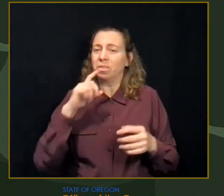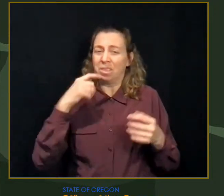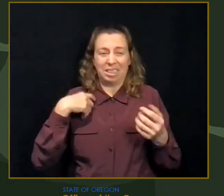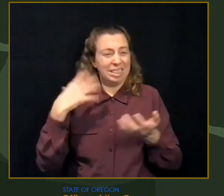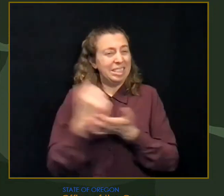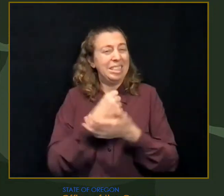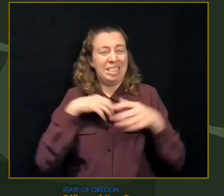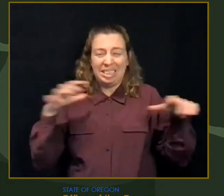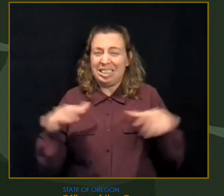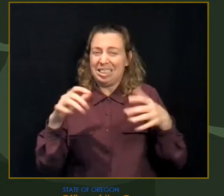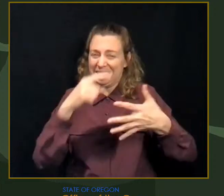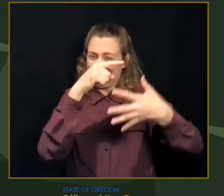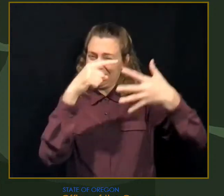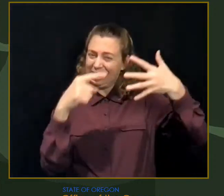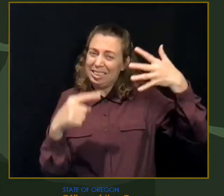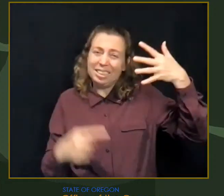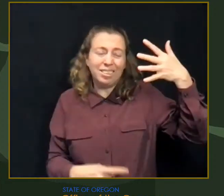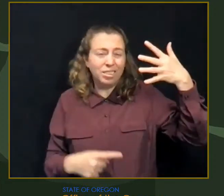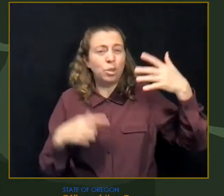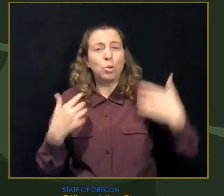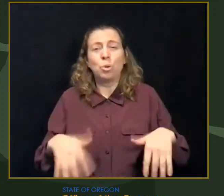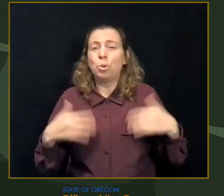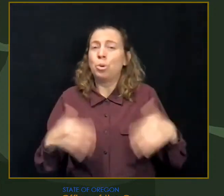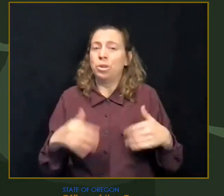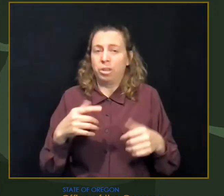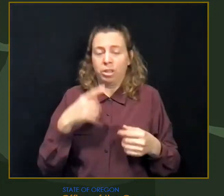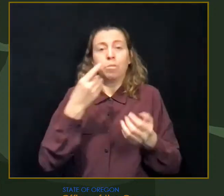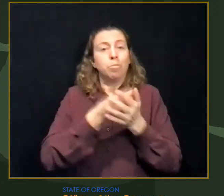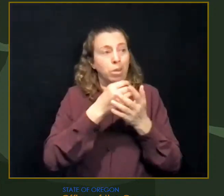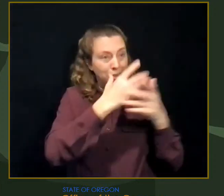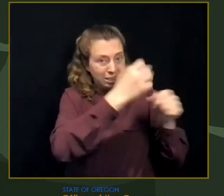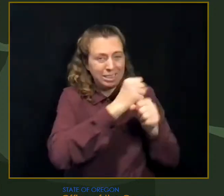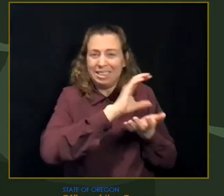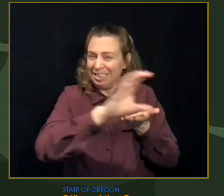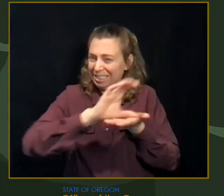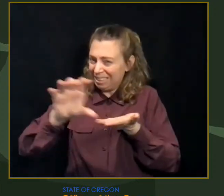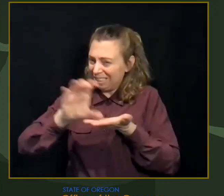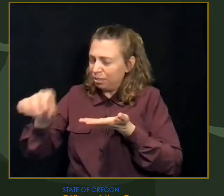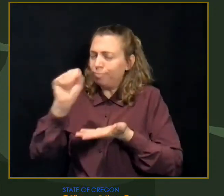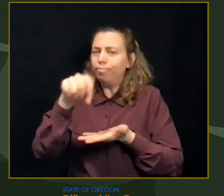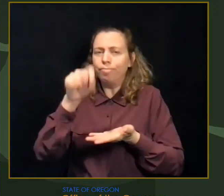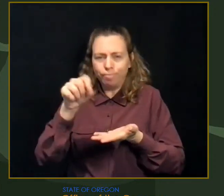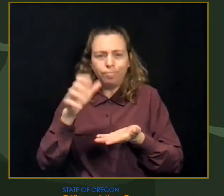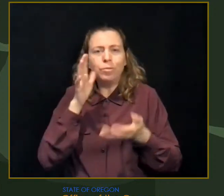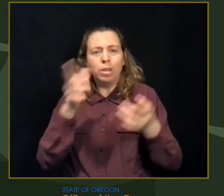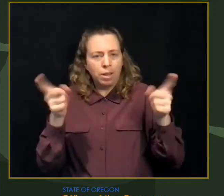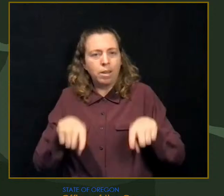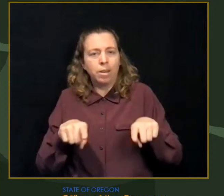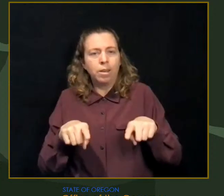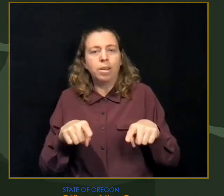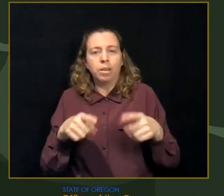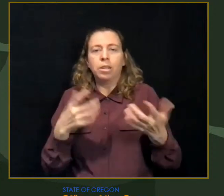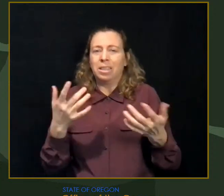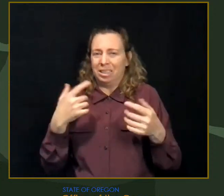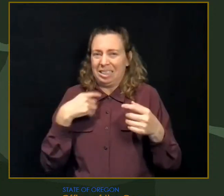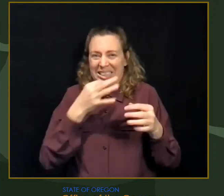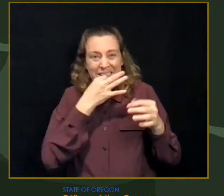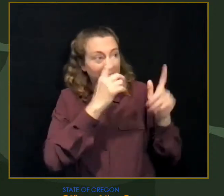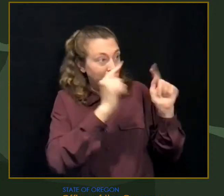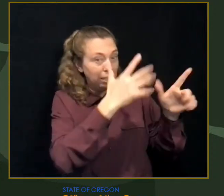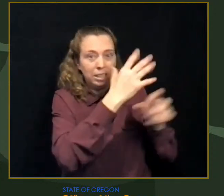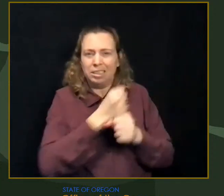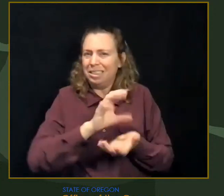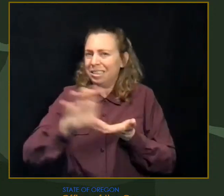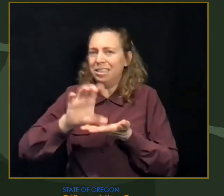as quickly as possible. We want to ensure that these businesses survive and